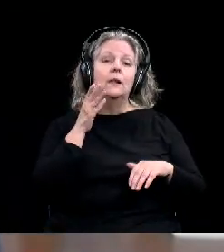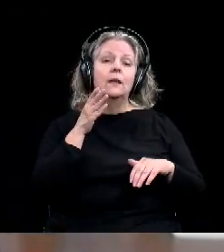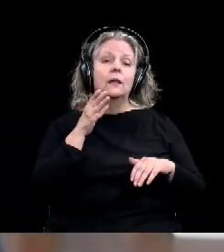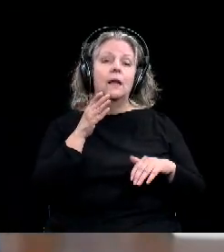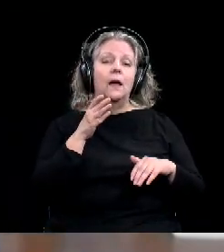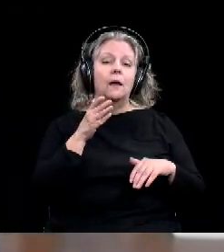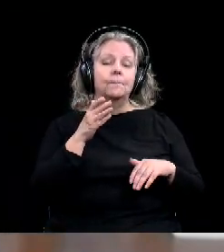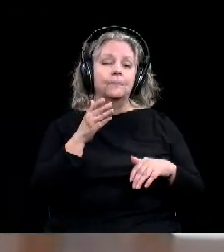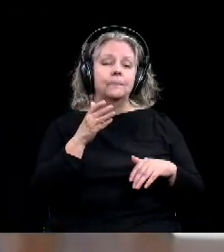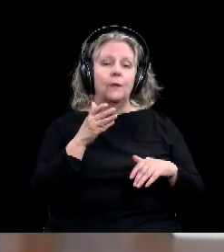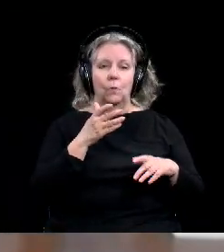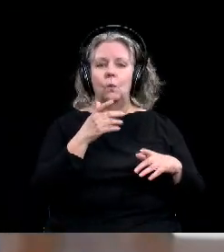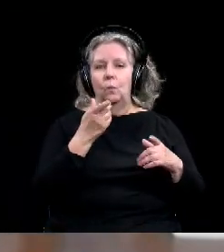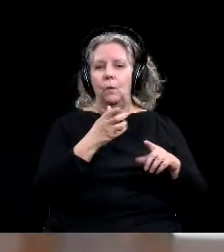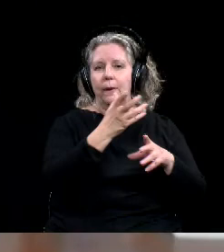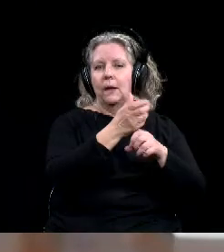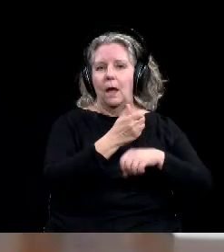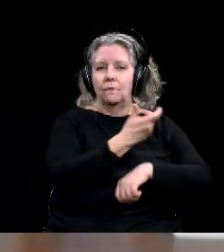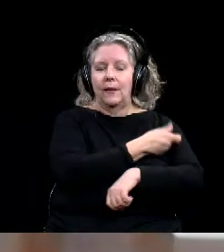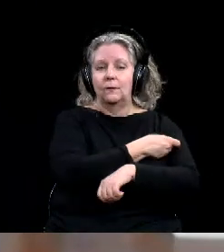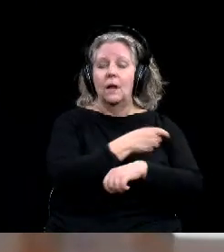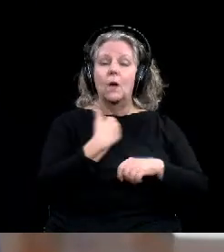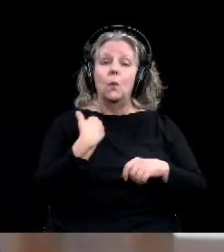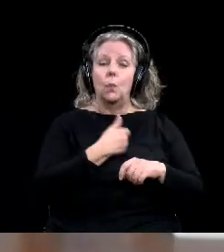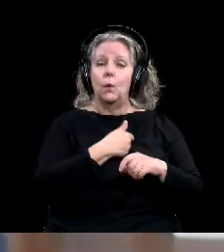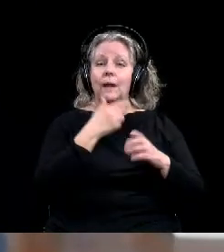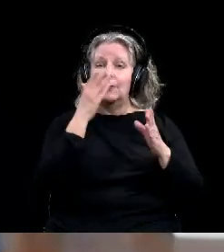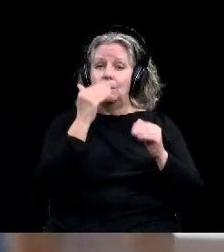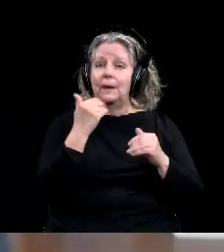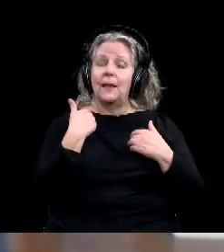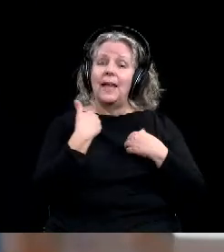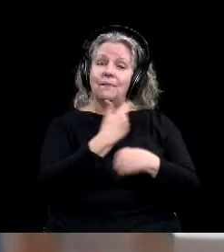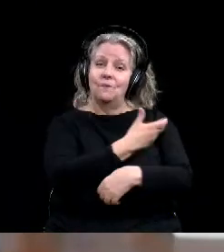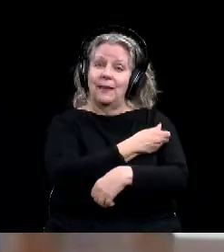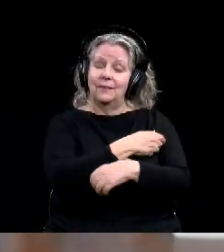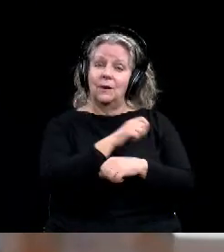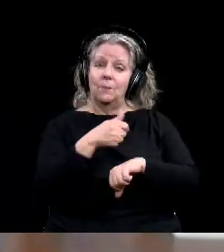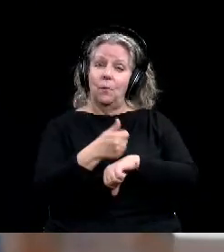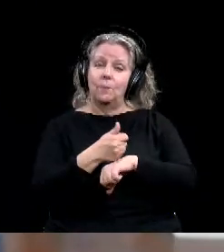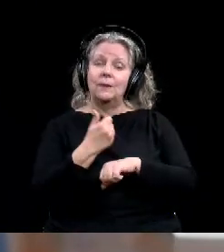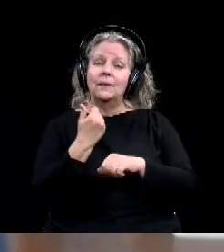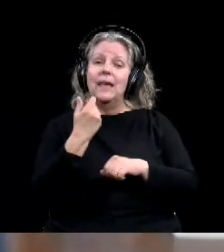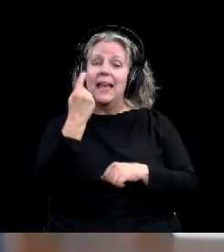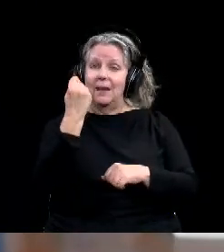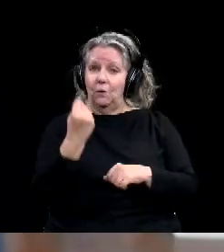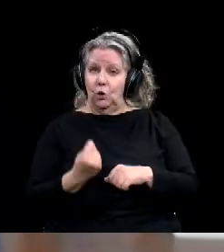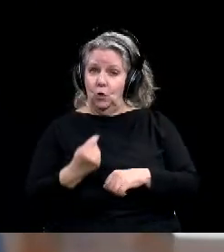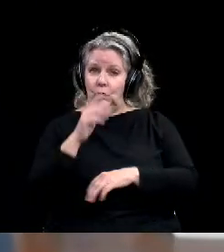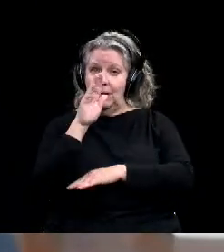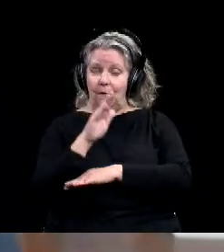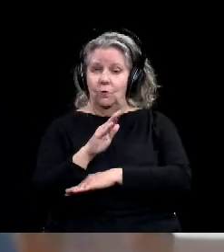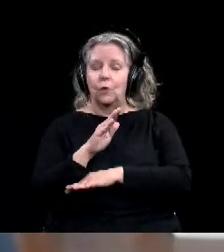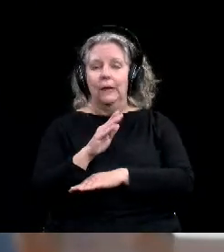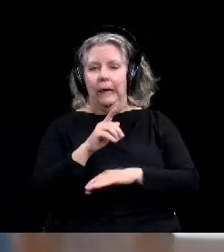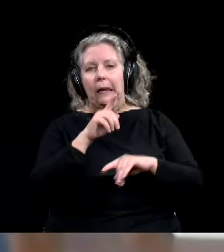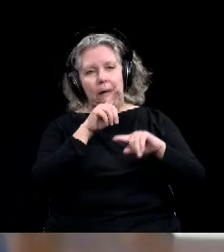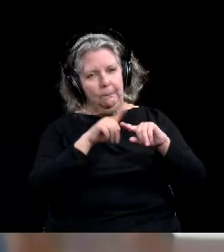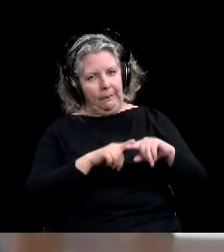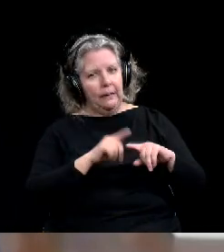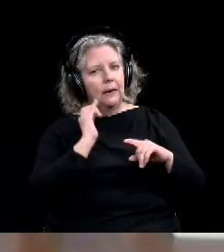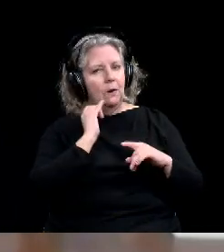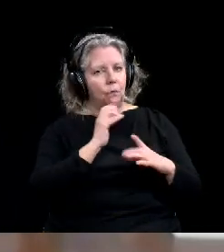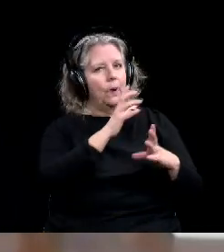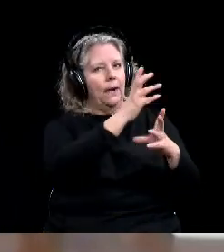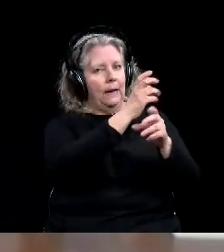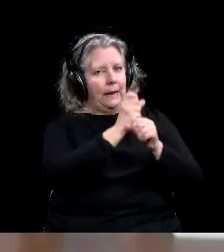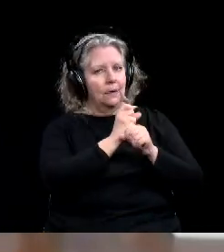Tuesday afternoon pending vaccine availability and delivery. Again, this is just one point of access for vaccinating high-risk individuals